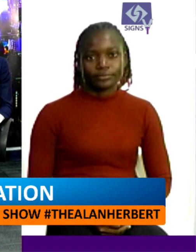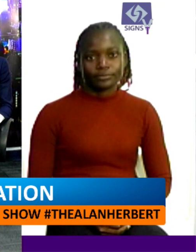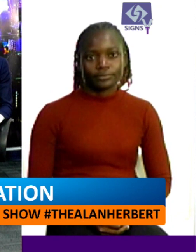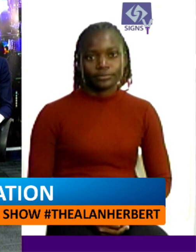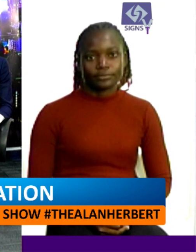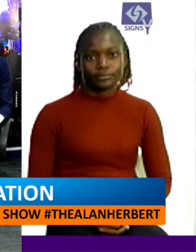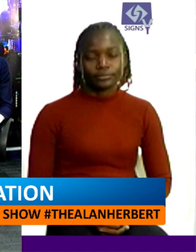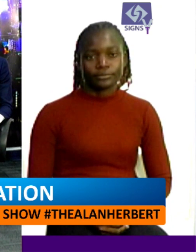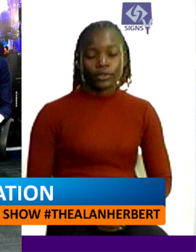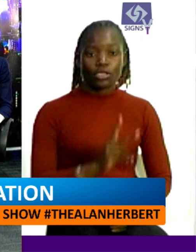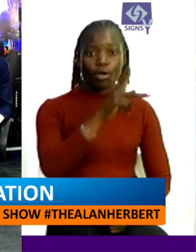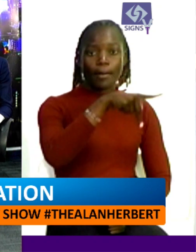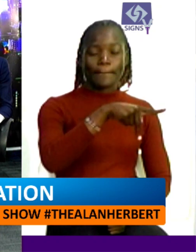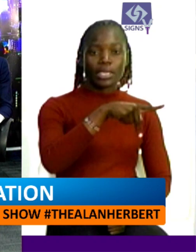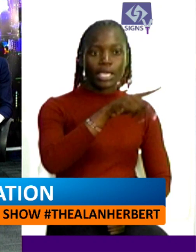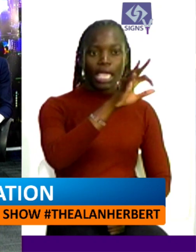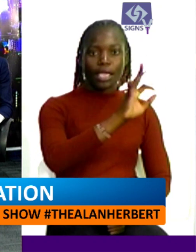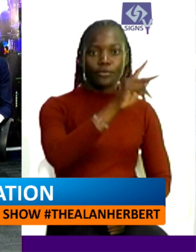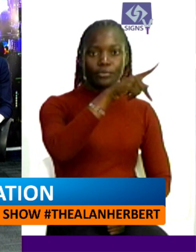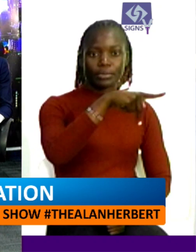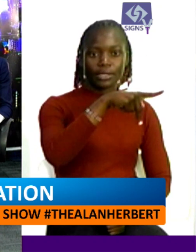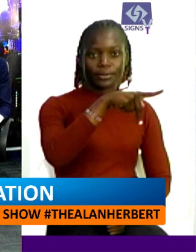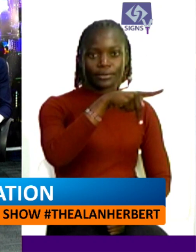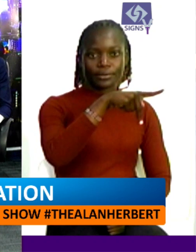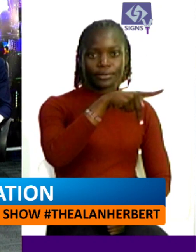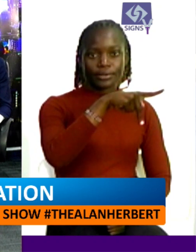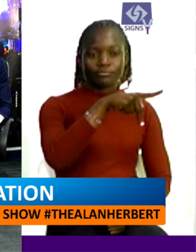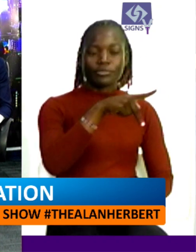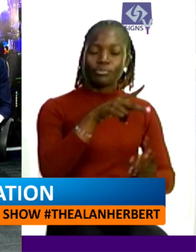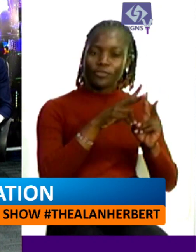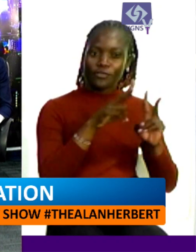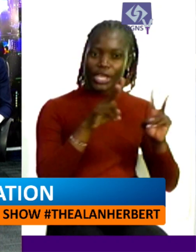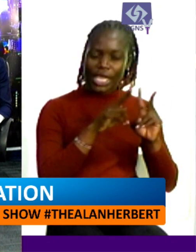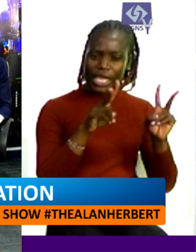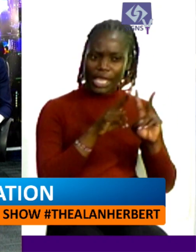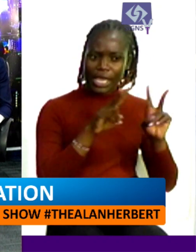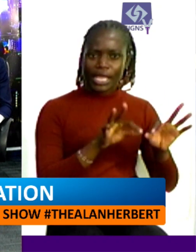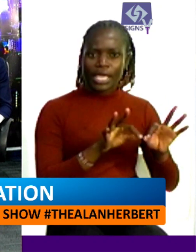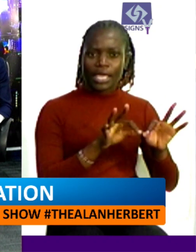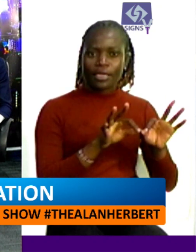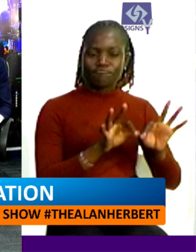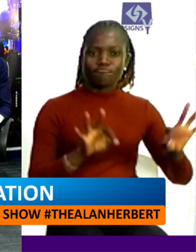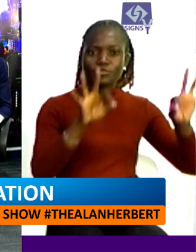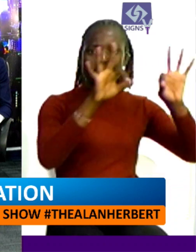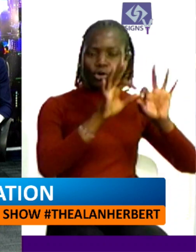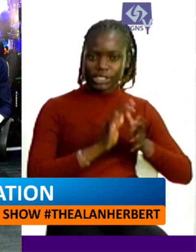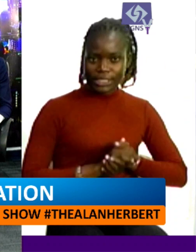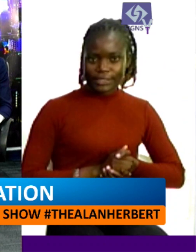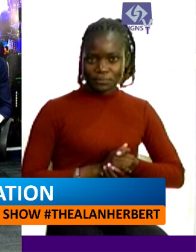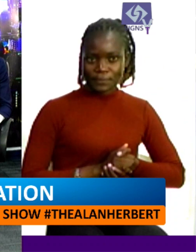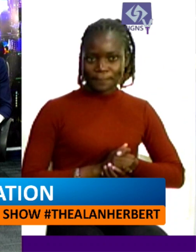the PFP has been very vital even in shaping